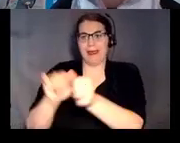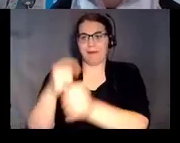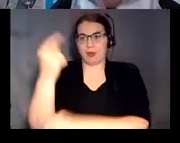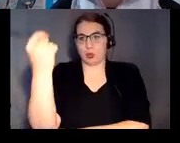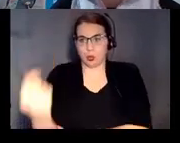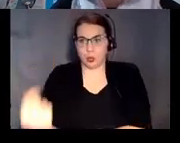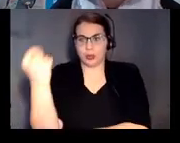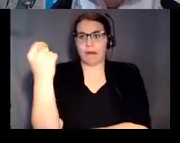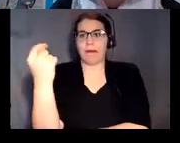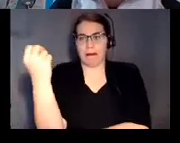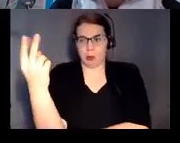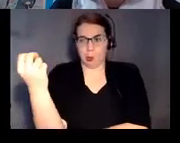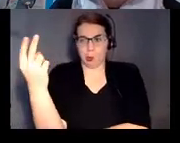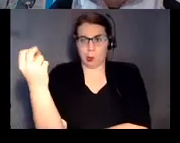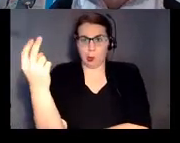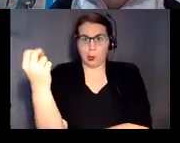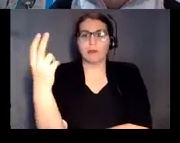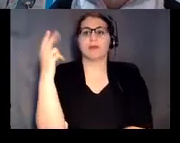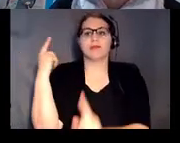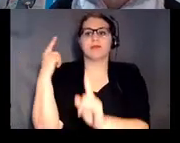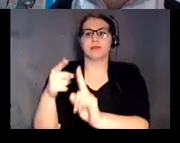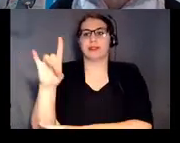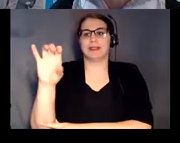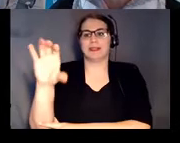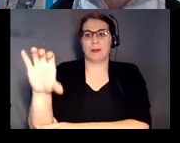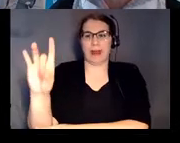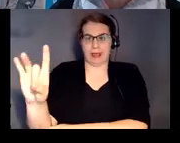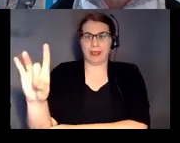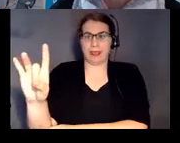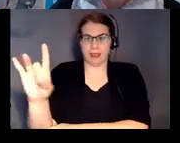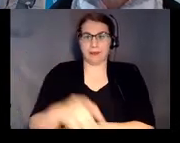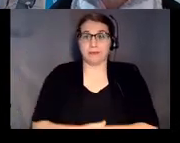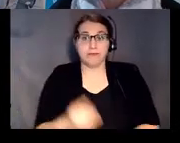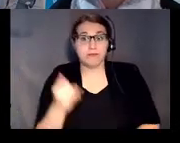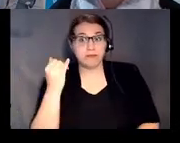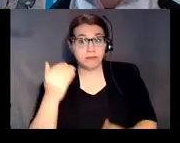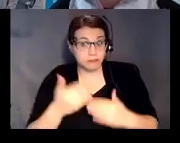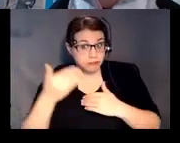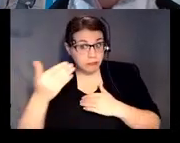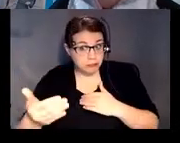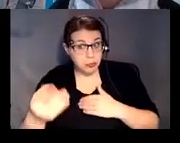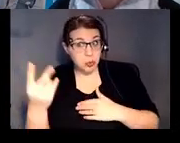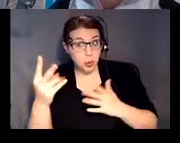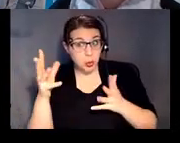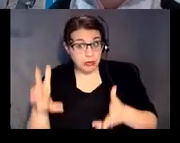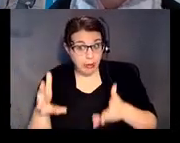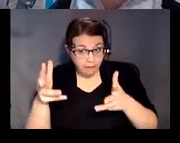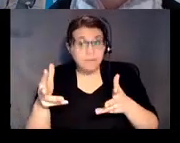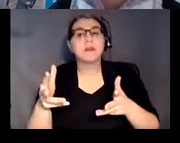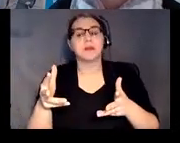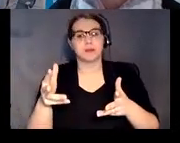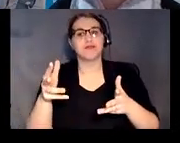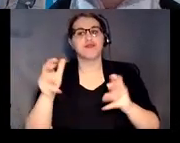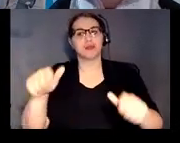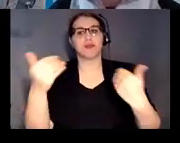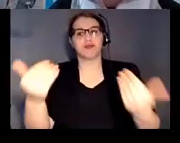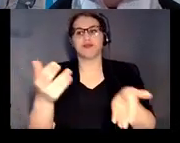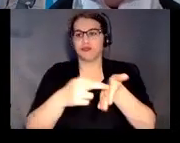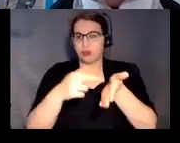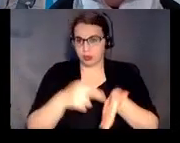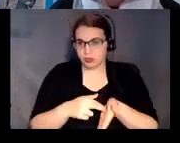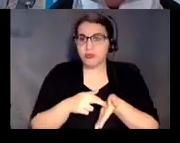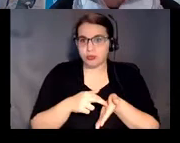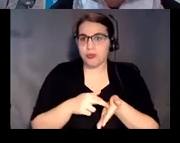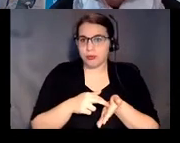through December the 8th. If you haven't already done so, you can still register for the upcoming sessions, and we've included the webpage in our